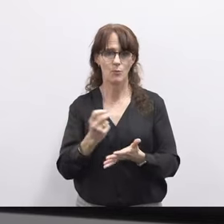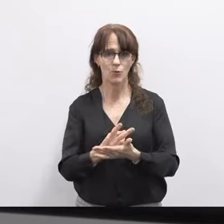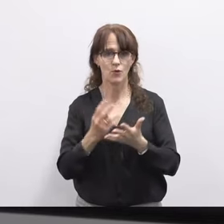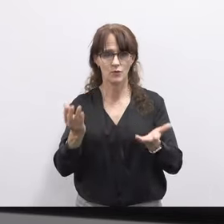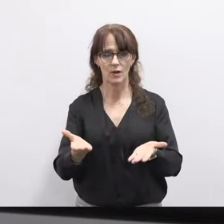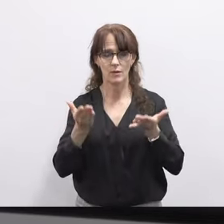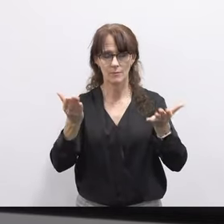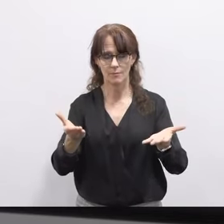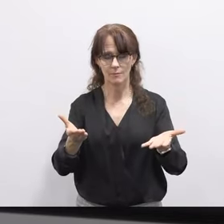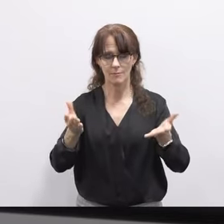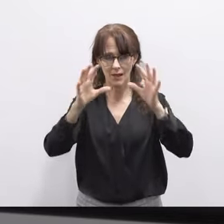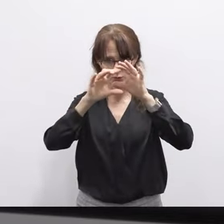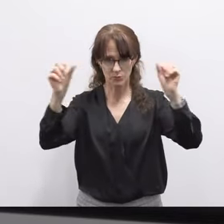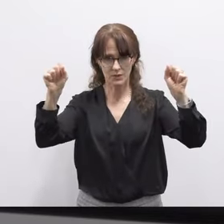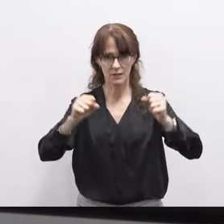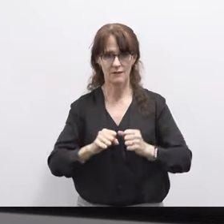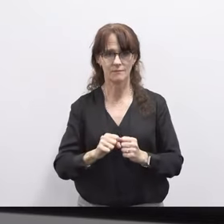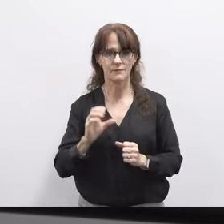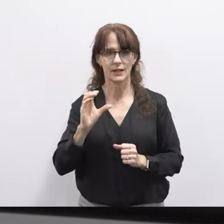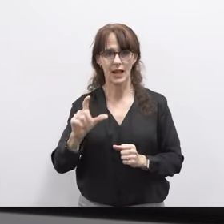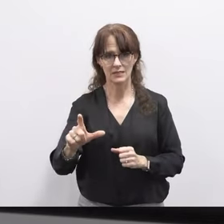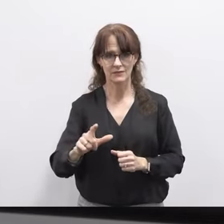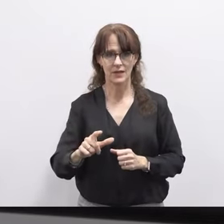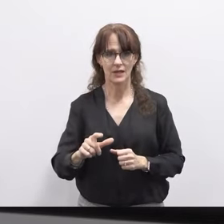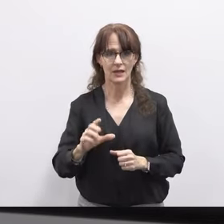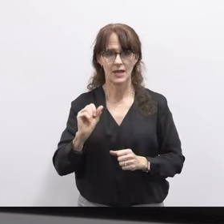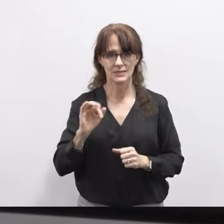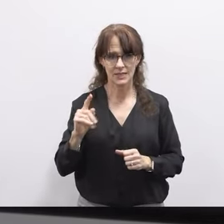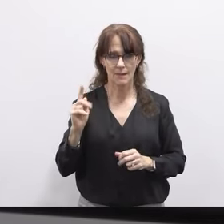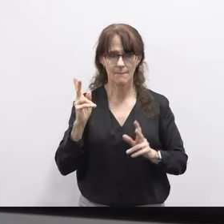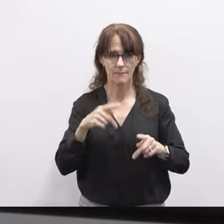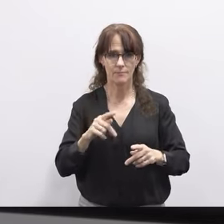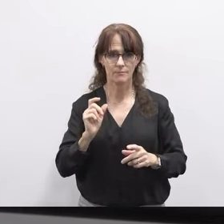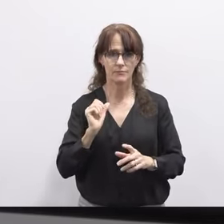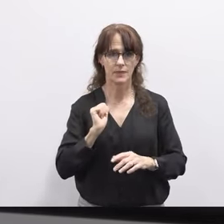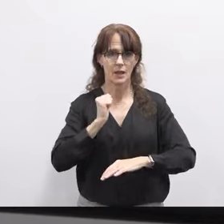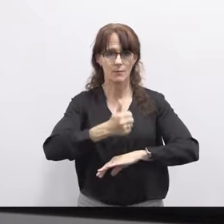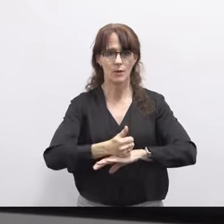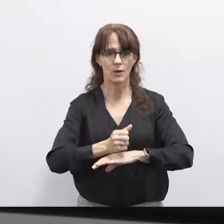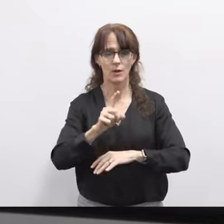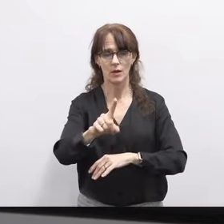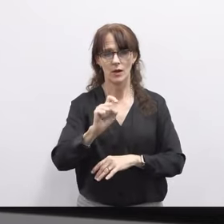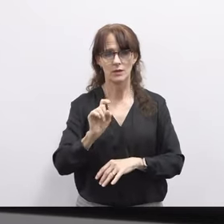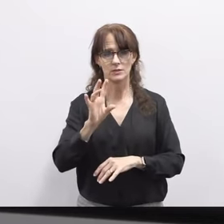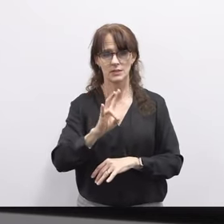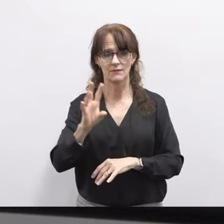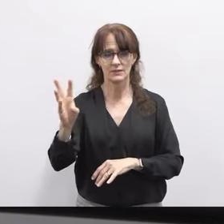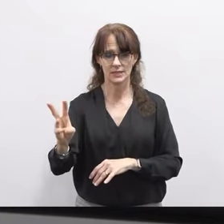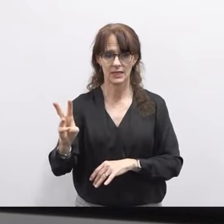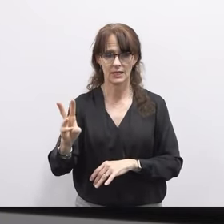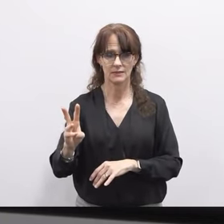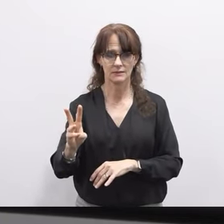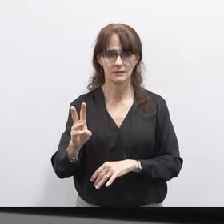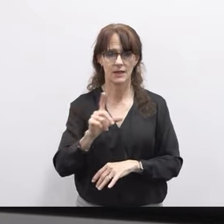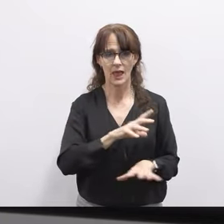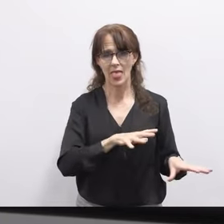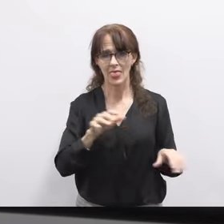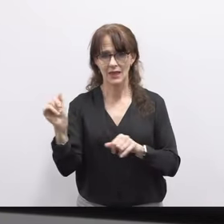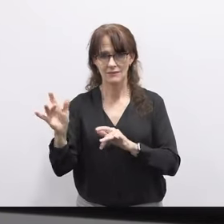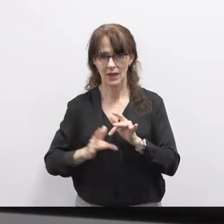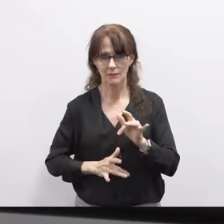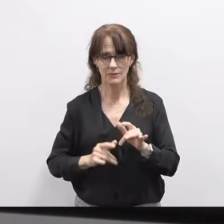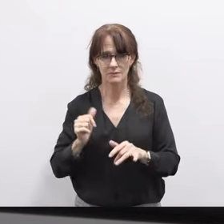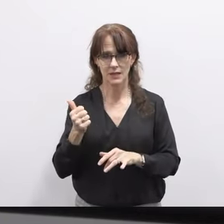the superintendent. For classified and exempt personnel, appointments, we have 176. Leaves of absence, we have